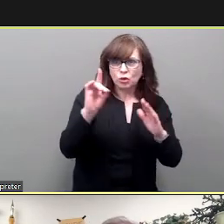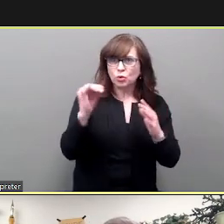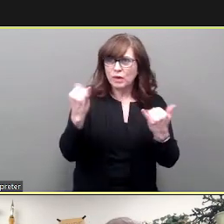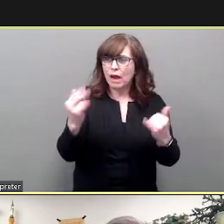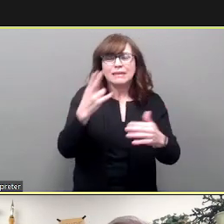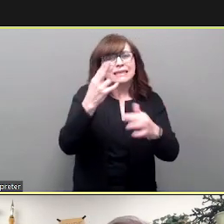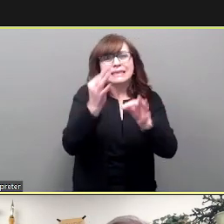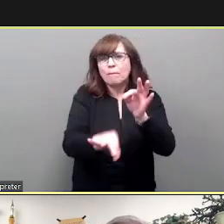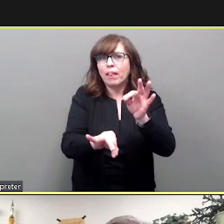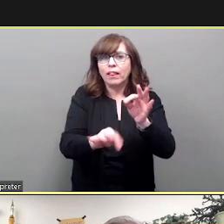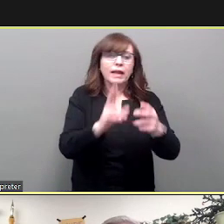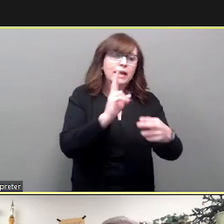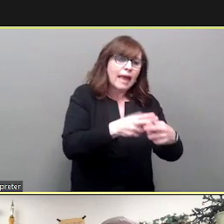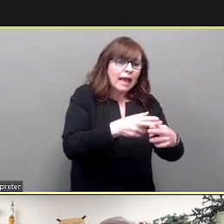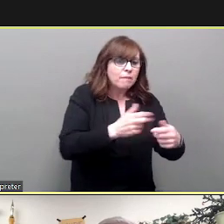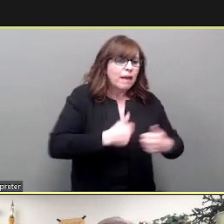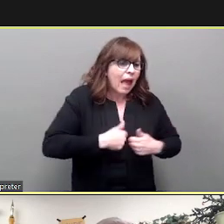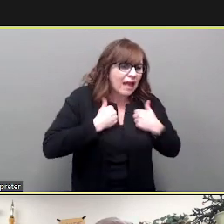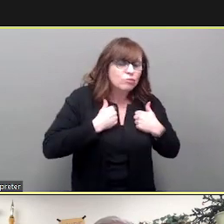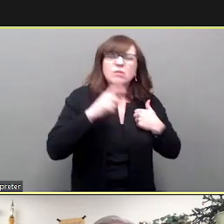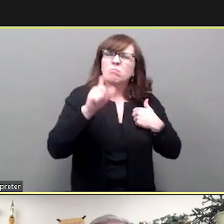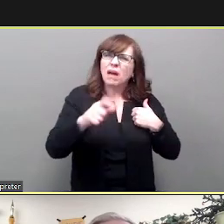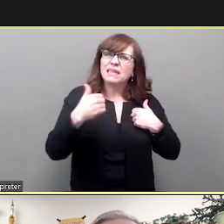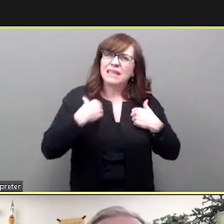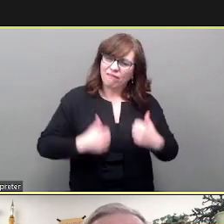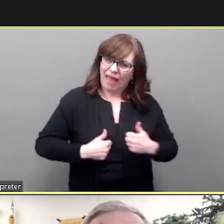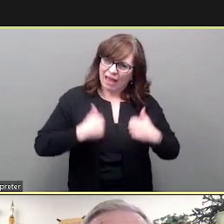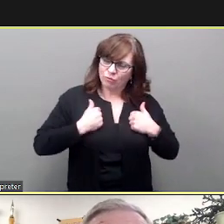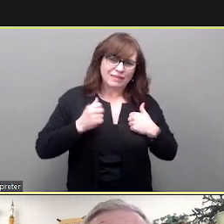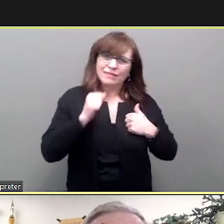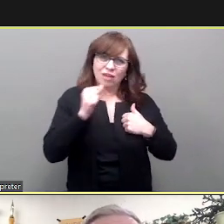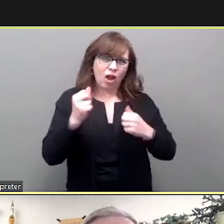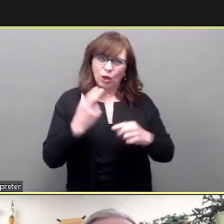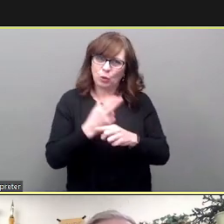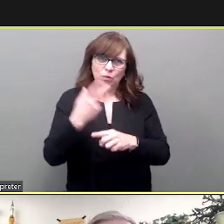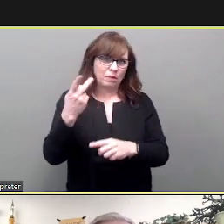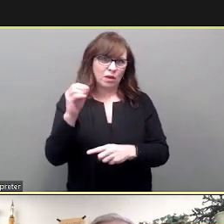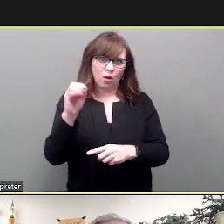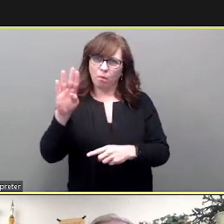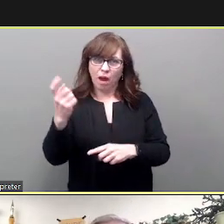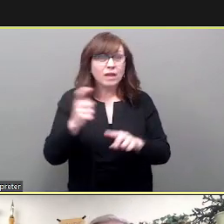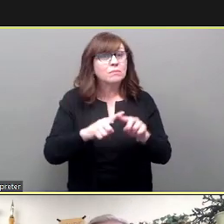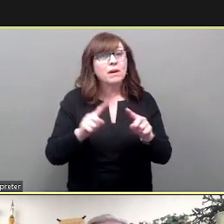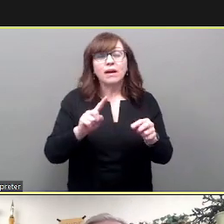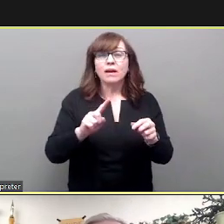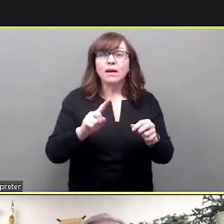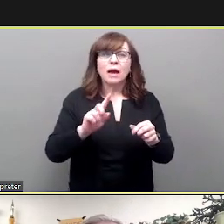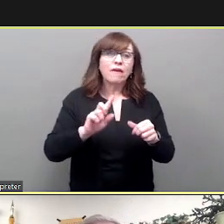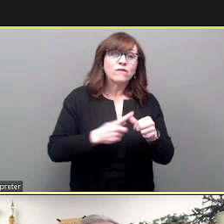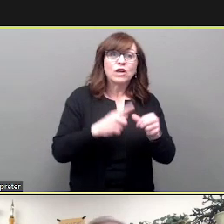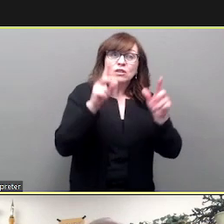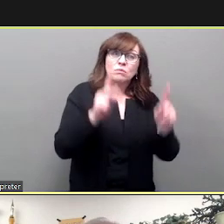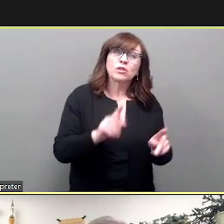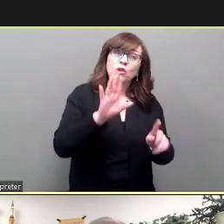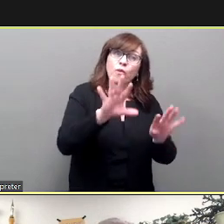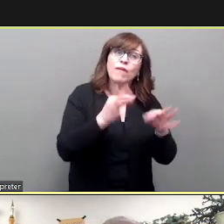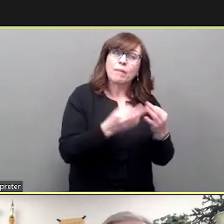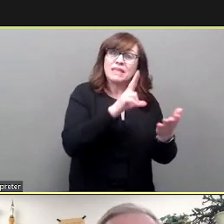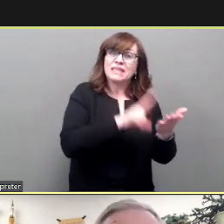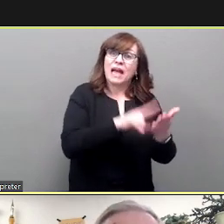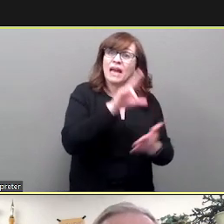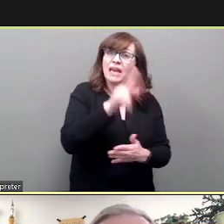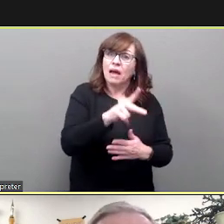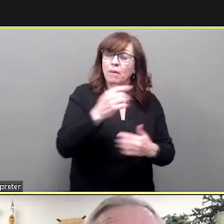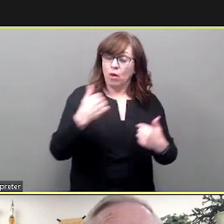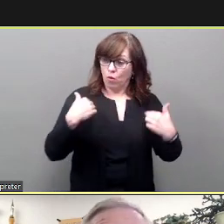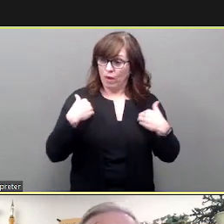a delivery address, not a post office box. And you need to be the first person in your family signing up. We had our whole DOH